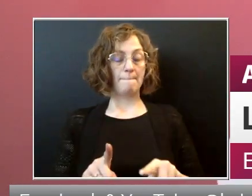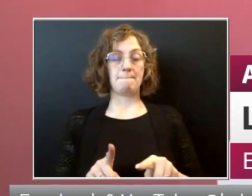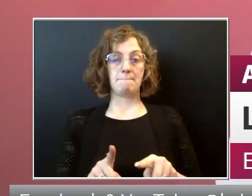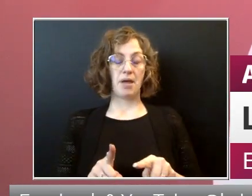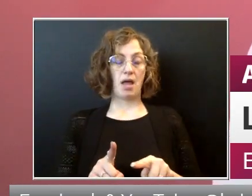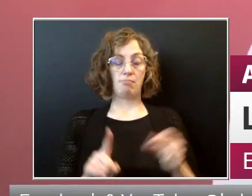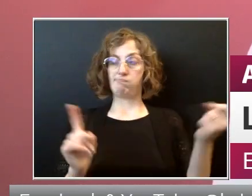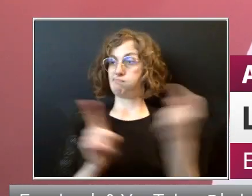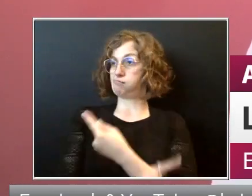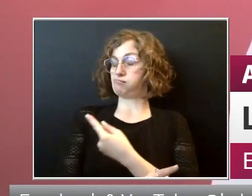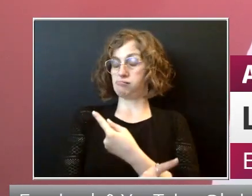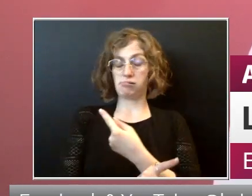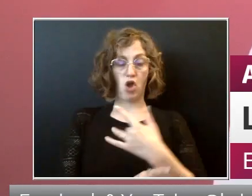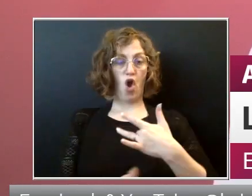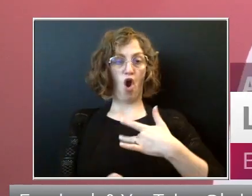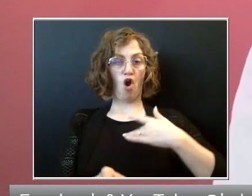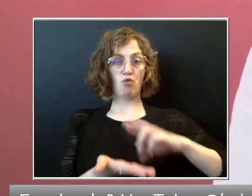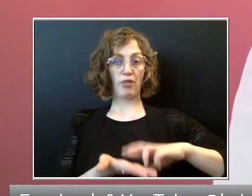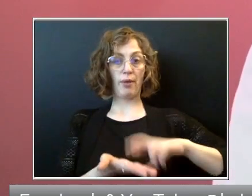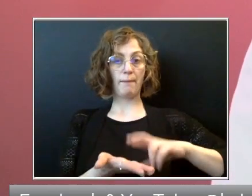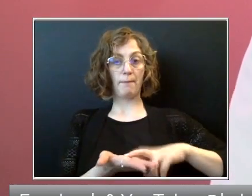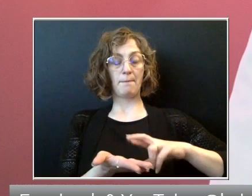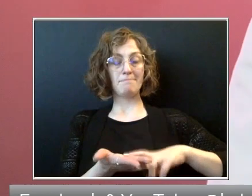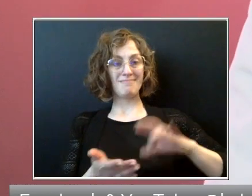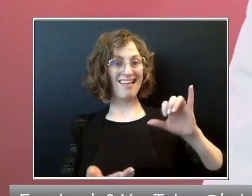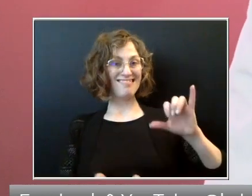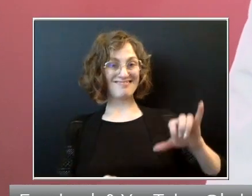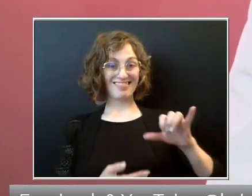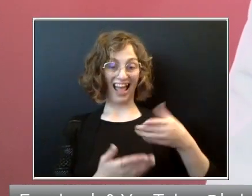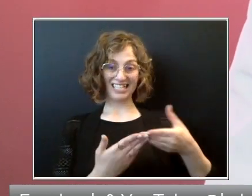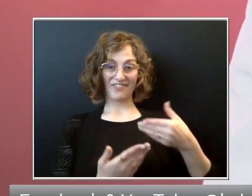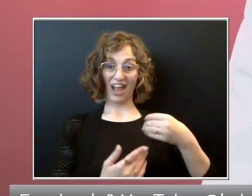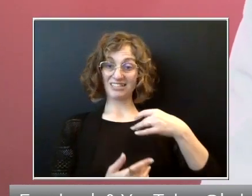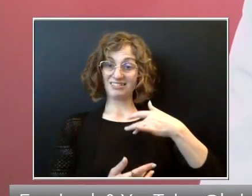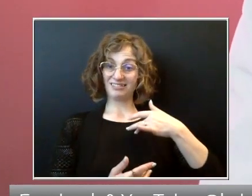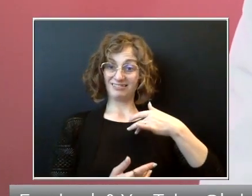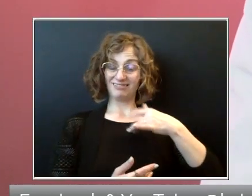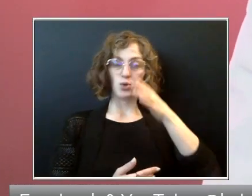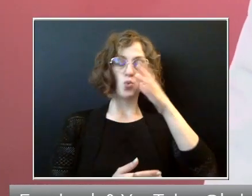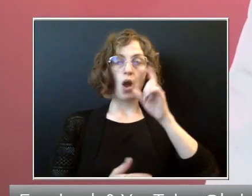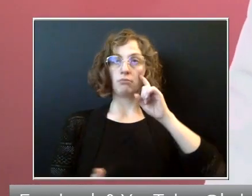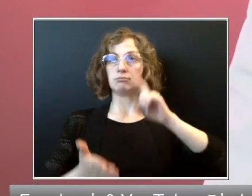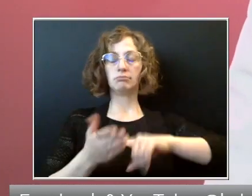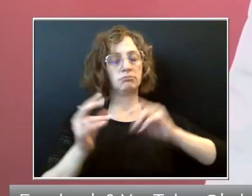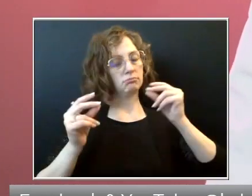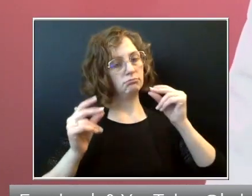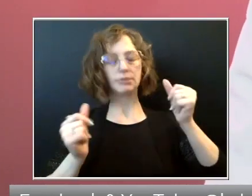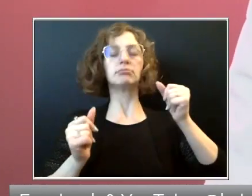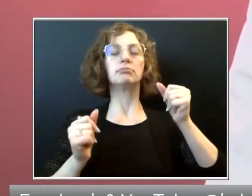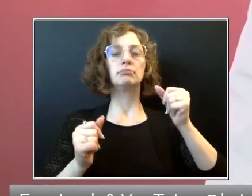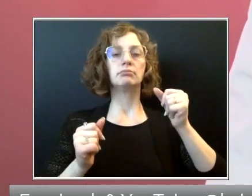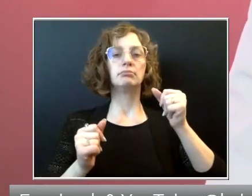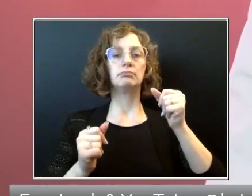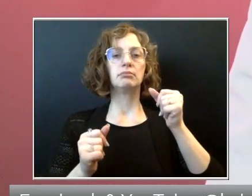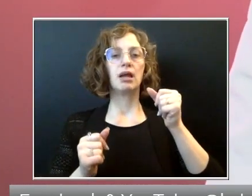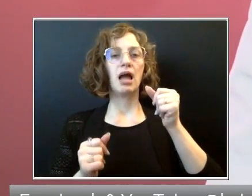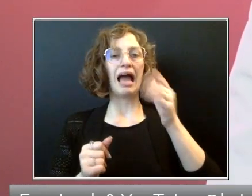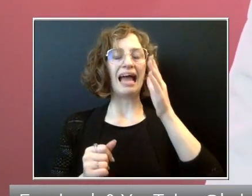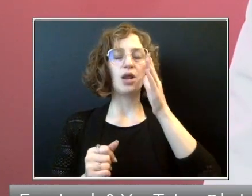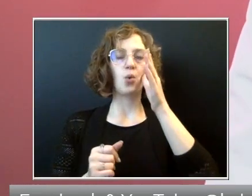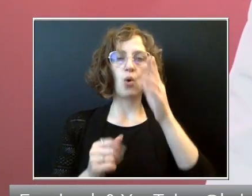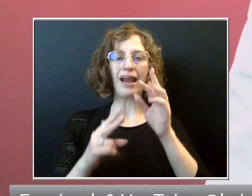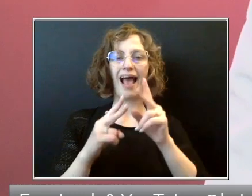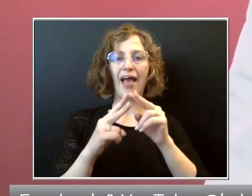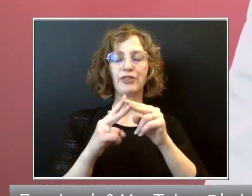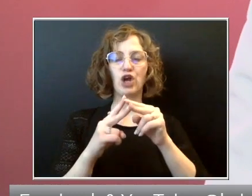device would recognize it within a few seconds, and then it would either pace her back to a normal rhythm or